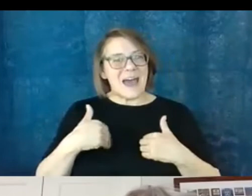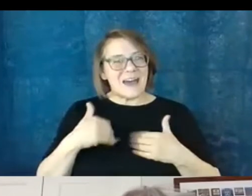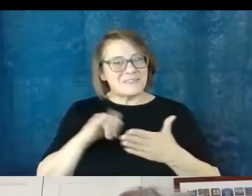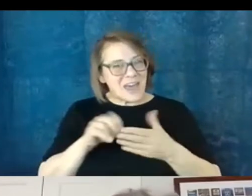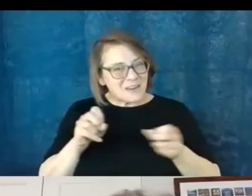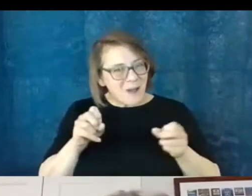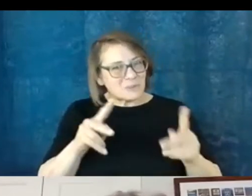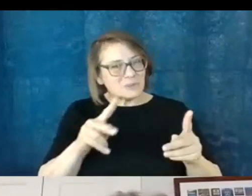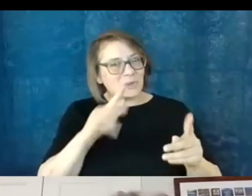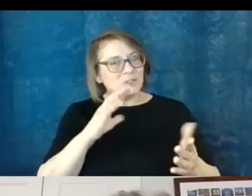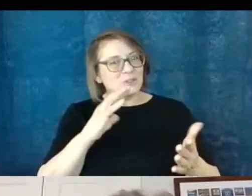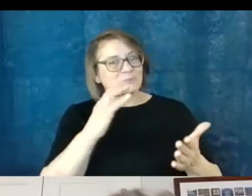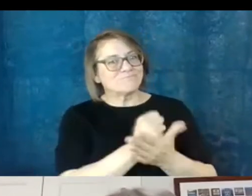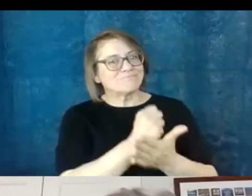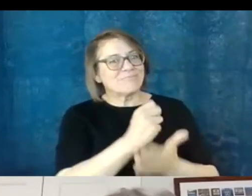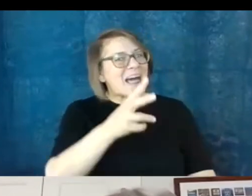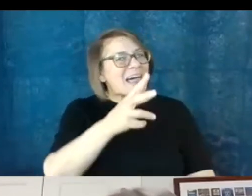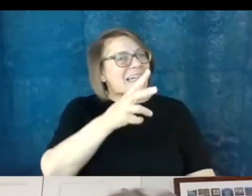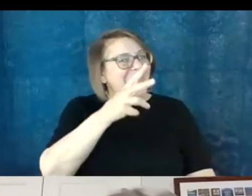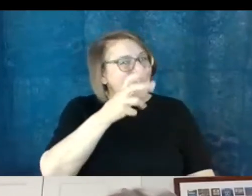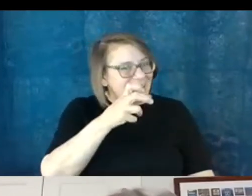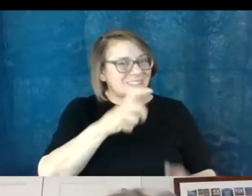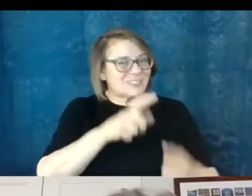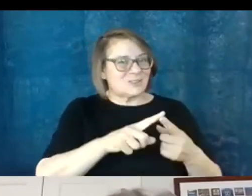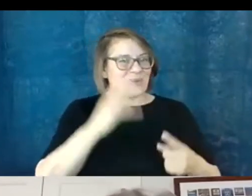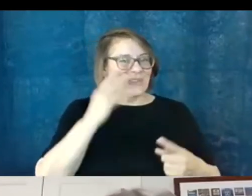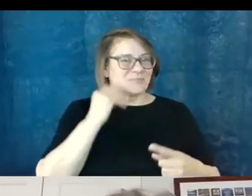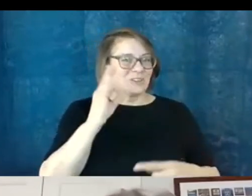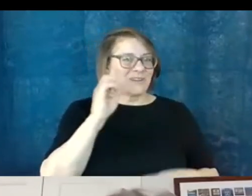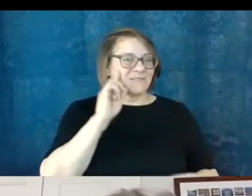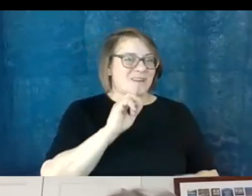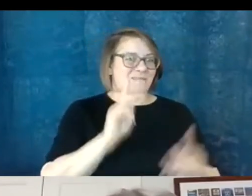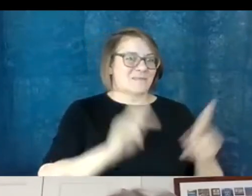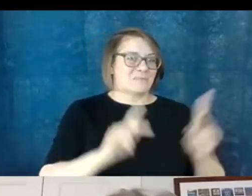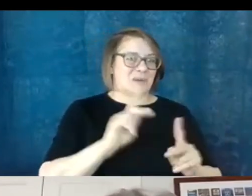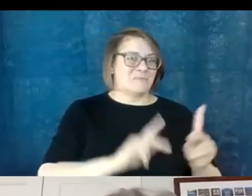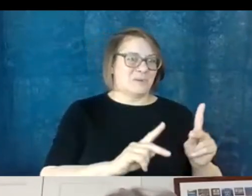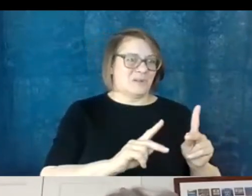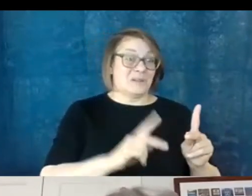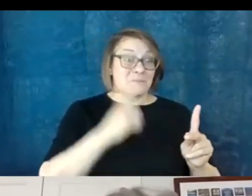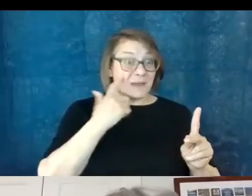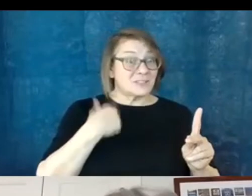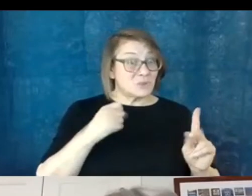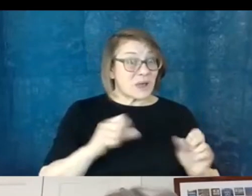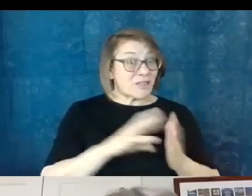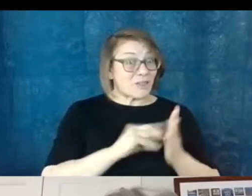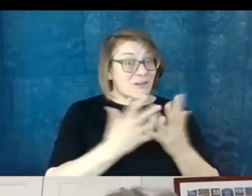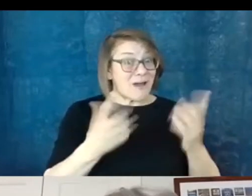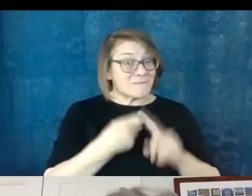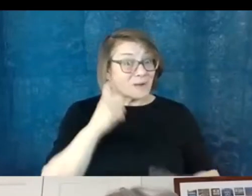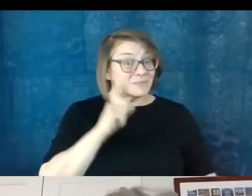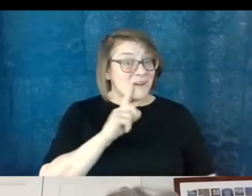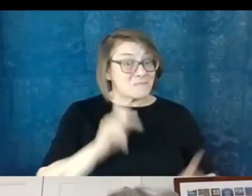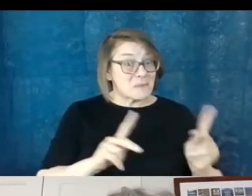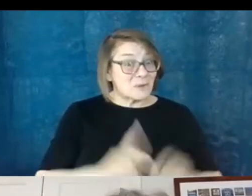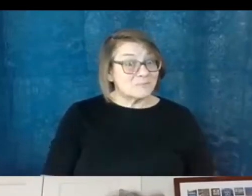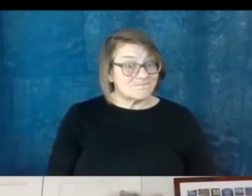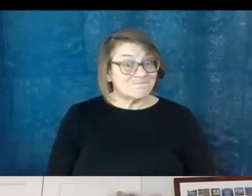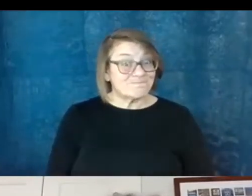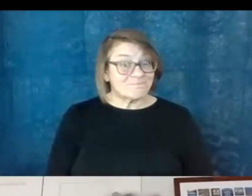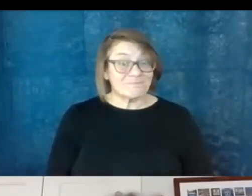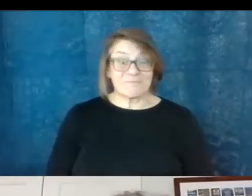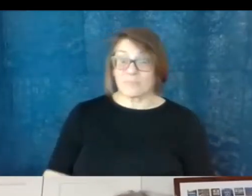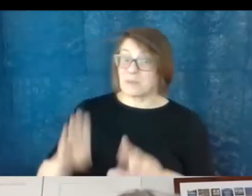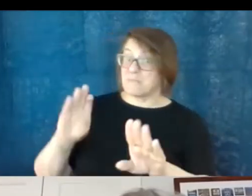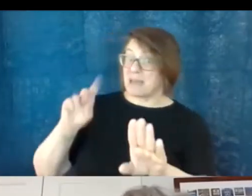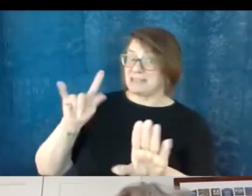opportunities to listen to the experiences that deaf and hard of hearing people have, because we can learn a lot from those things. That's a great